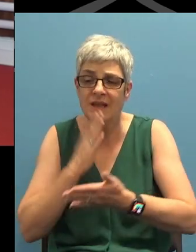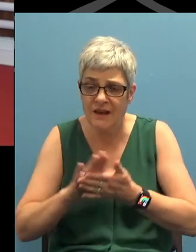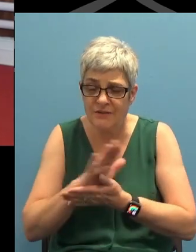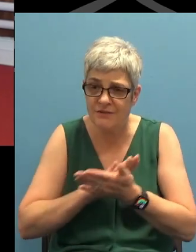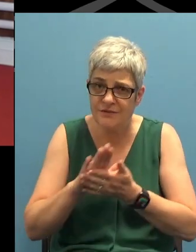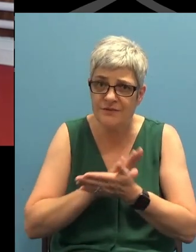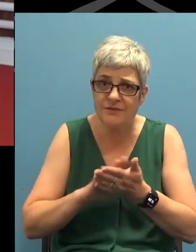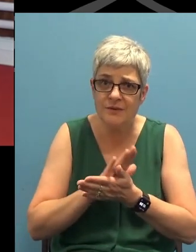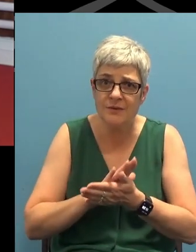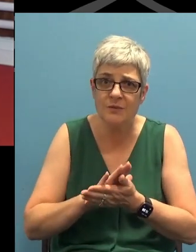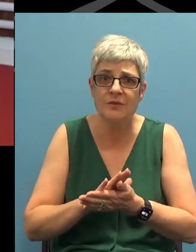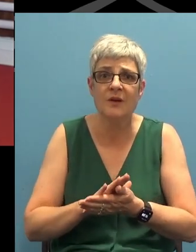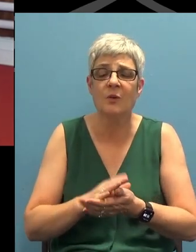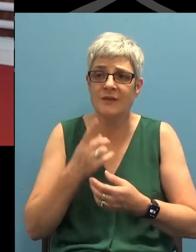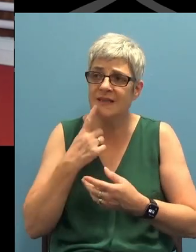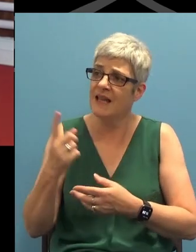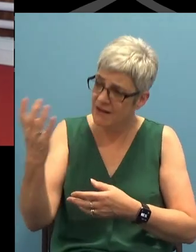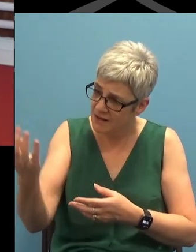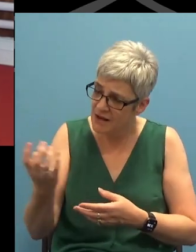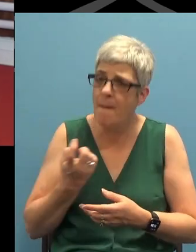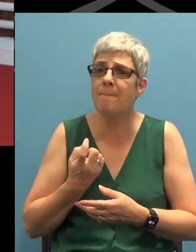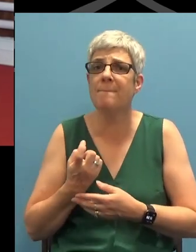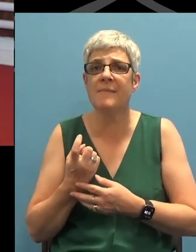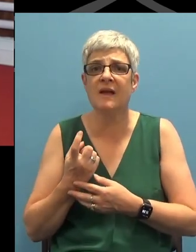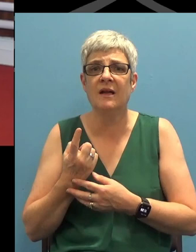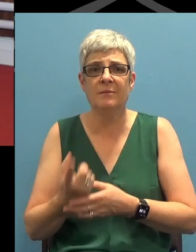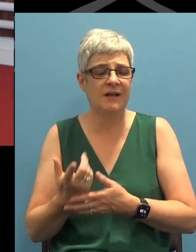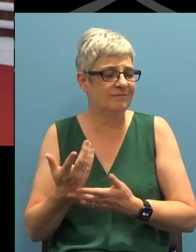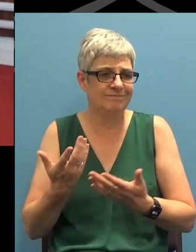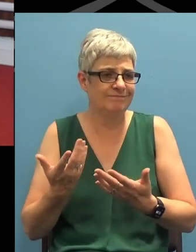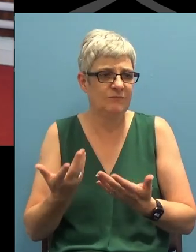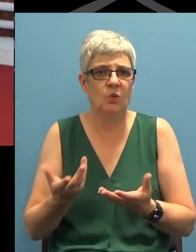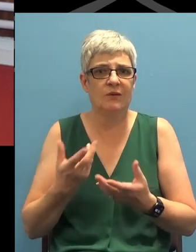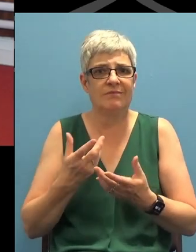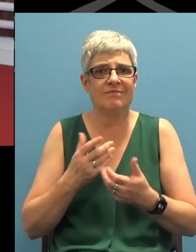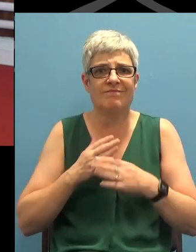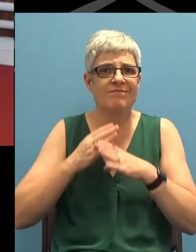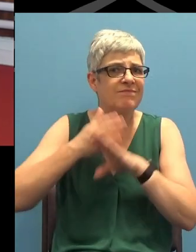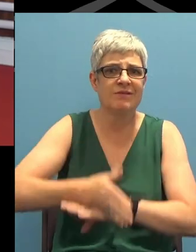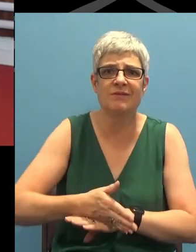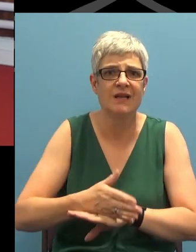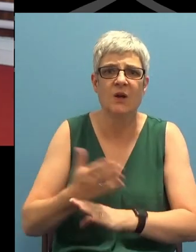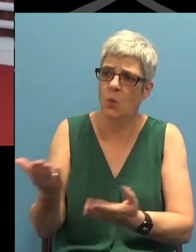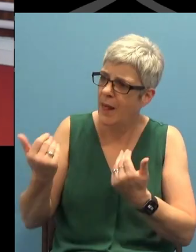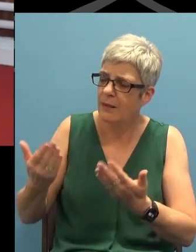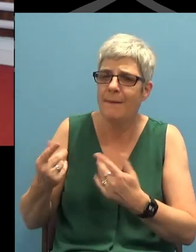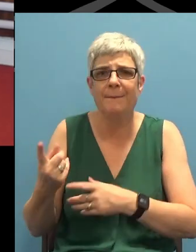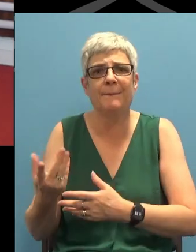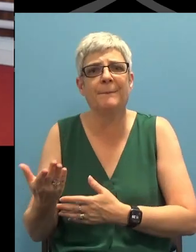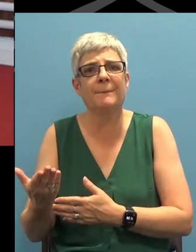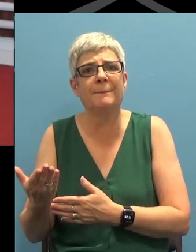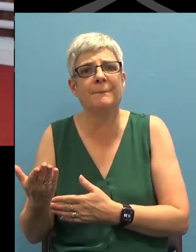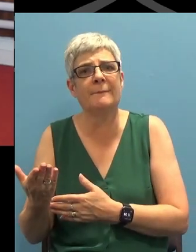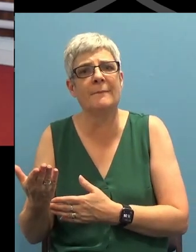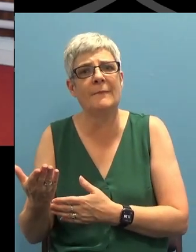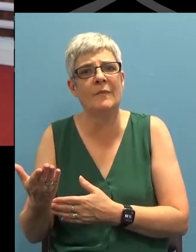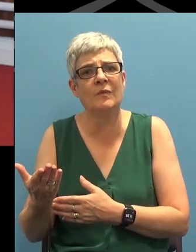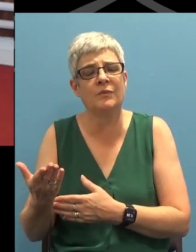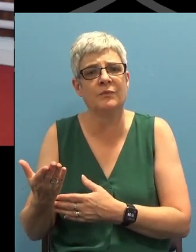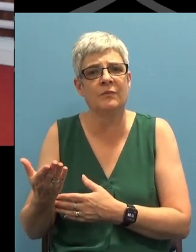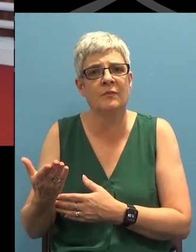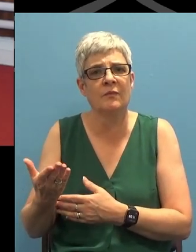Forgive us when we so readily say, come, and yet make no provision, no effort to make you welcome.